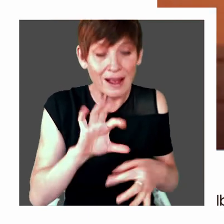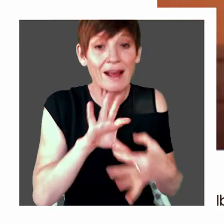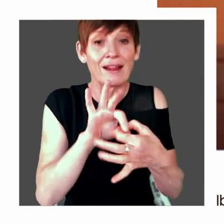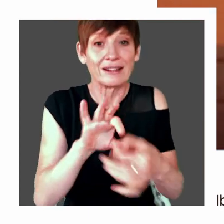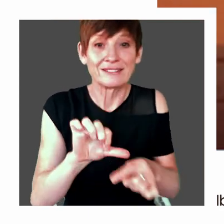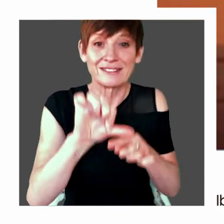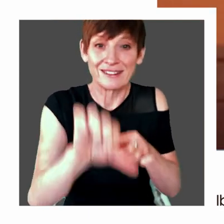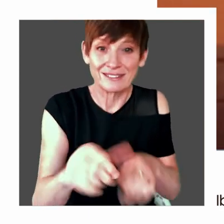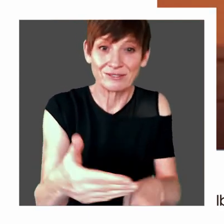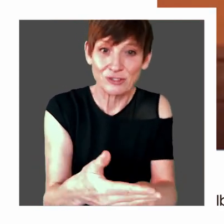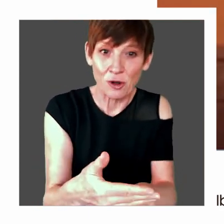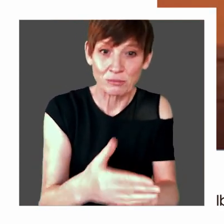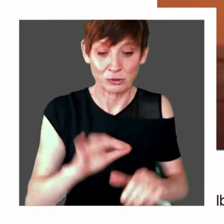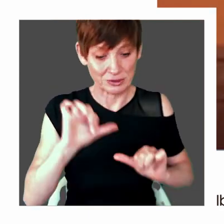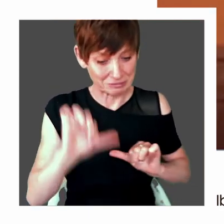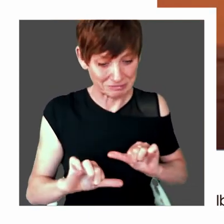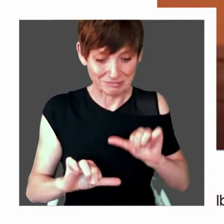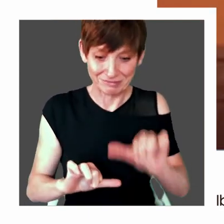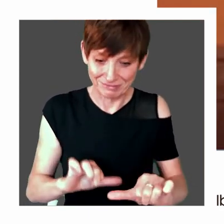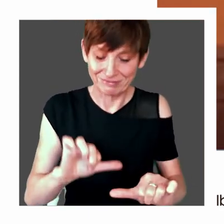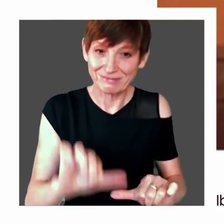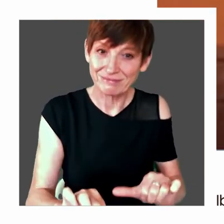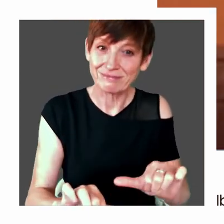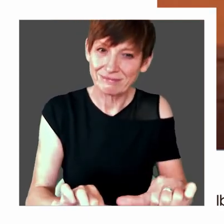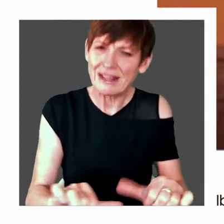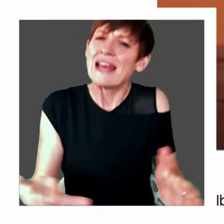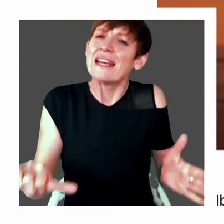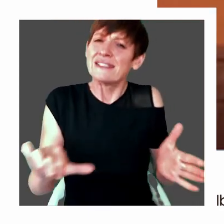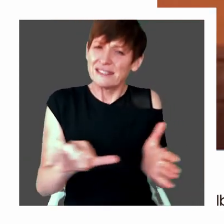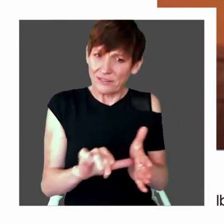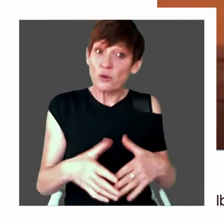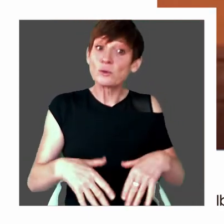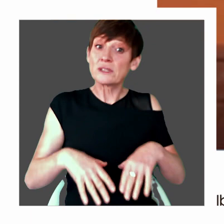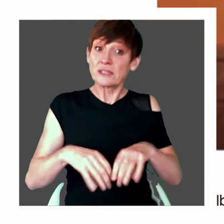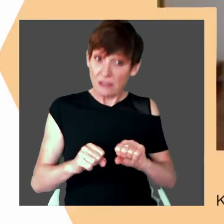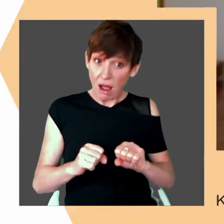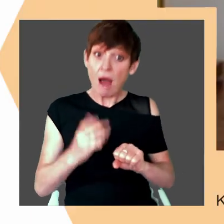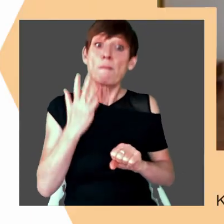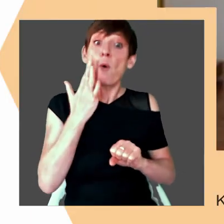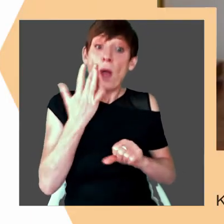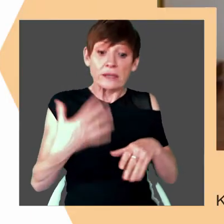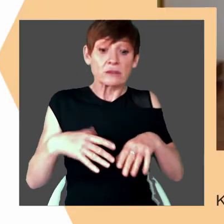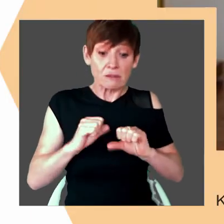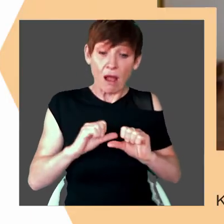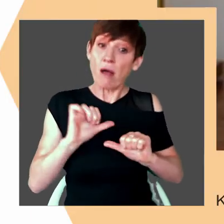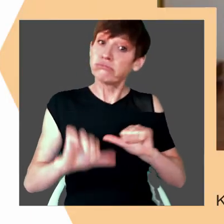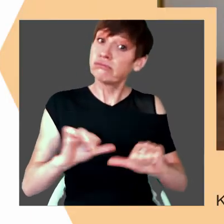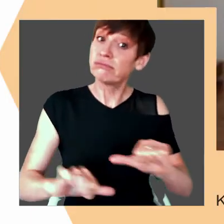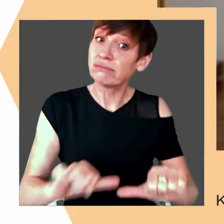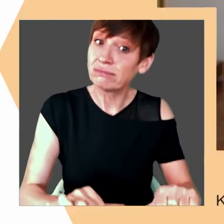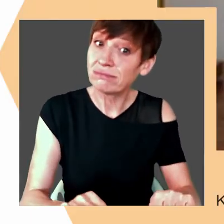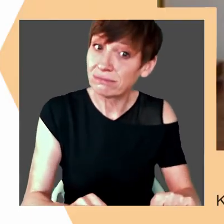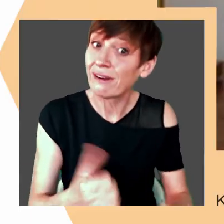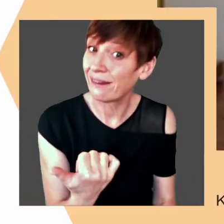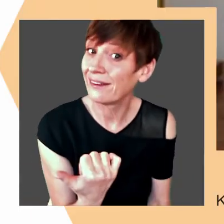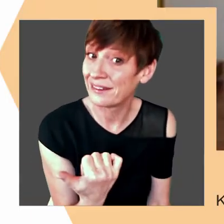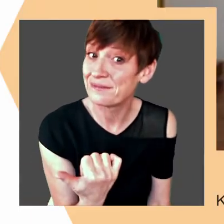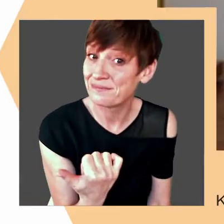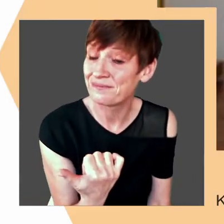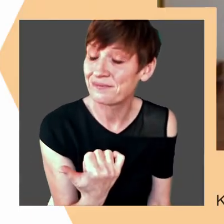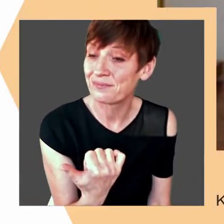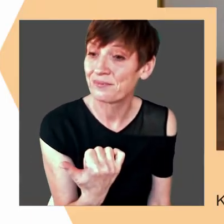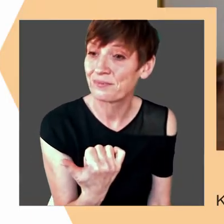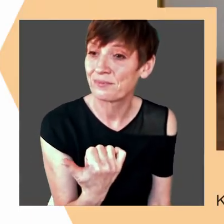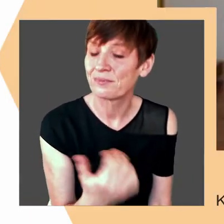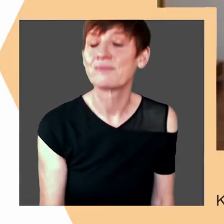on. So it's hard to start, but it, once you get the first one. And I think it's also probably worth saying